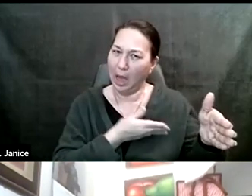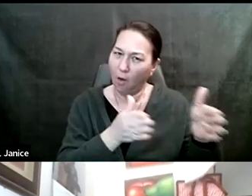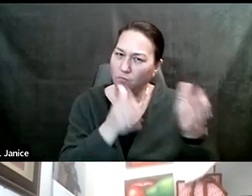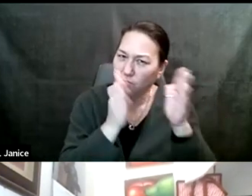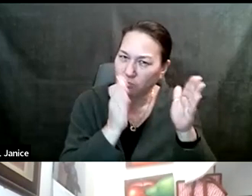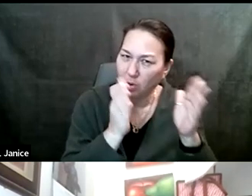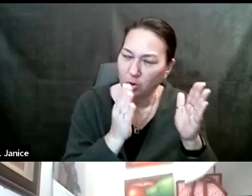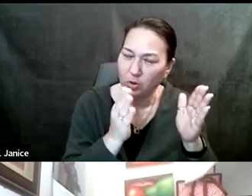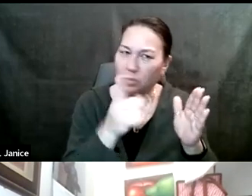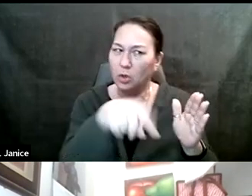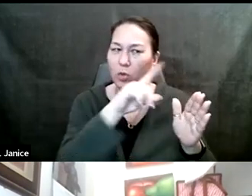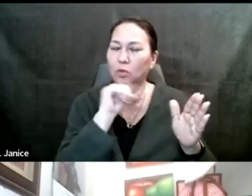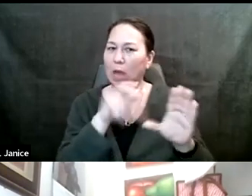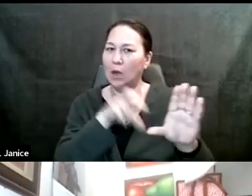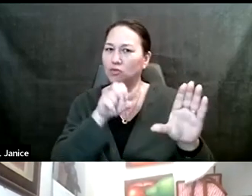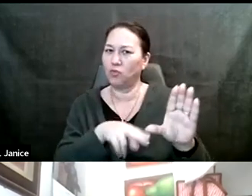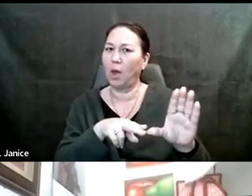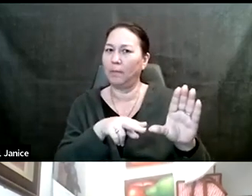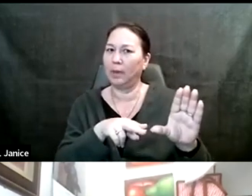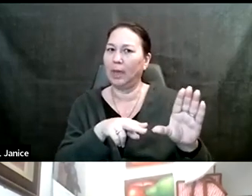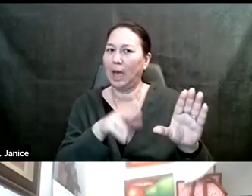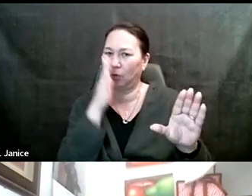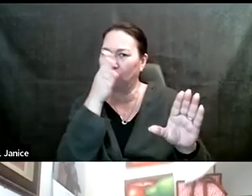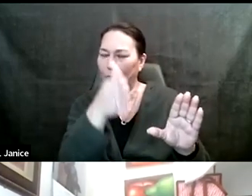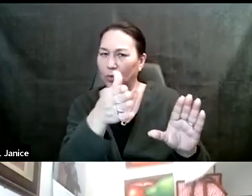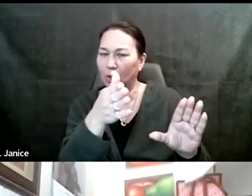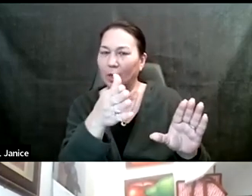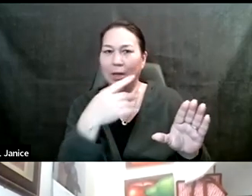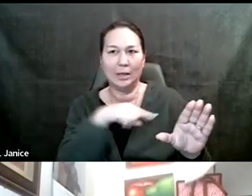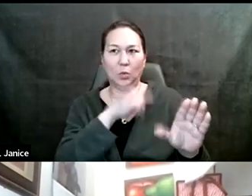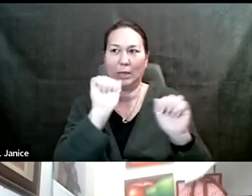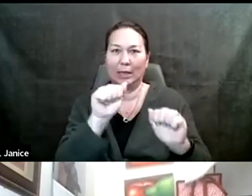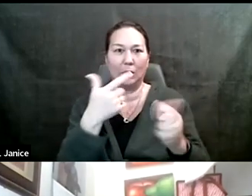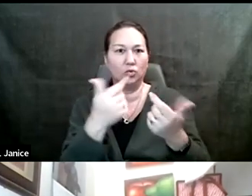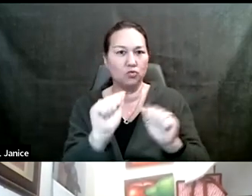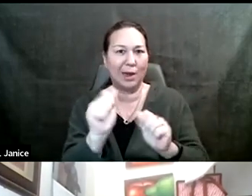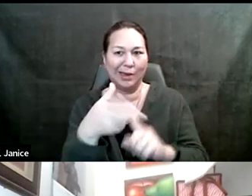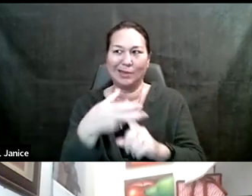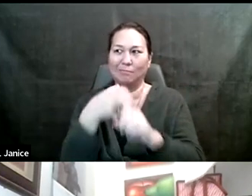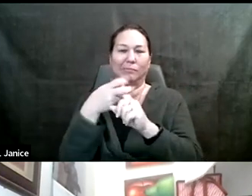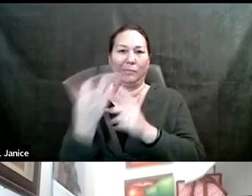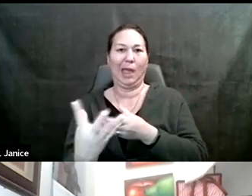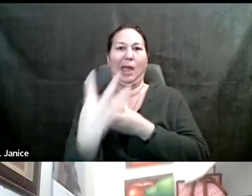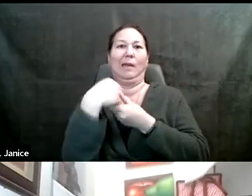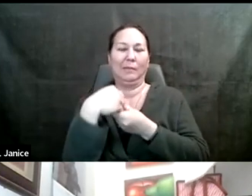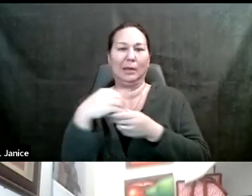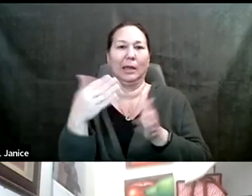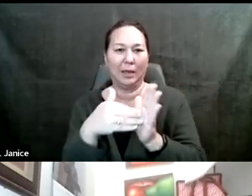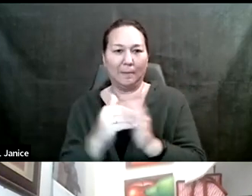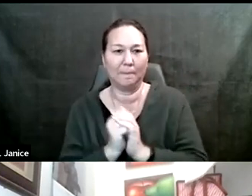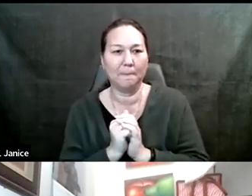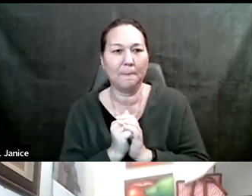dropping out going forward uh and that we can re-engage them as the district continues to implement